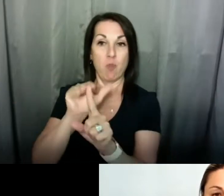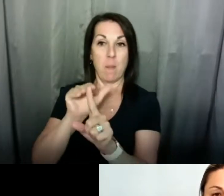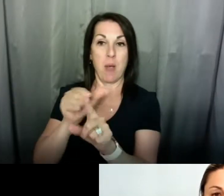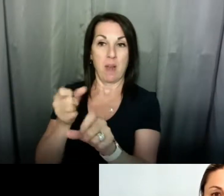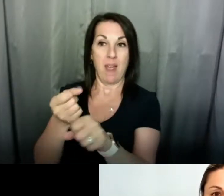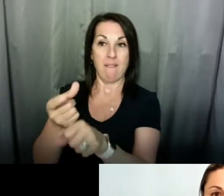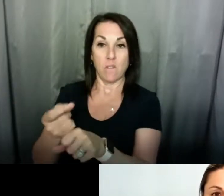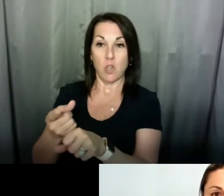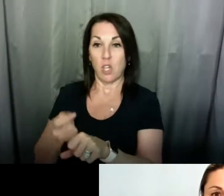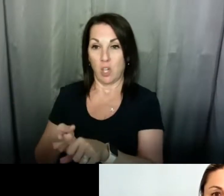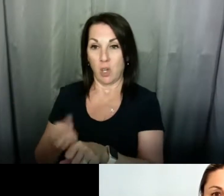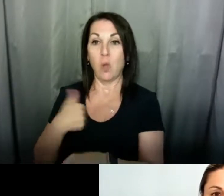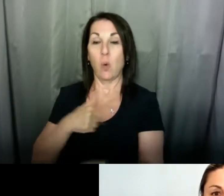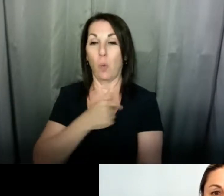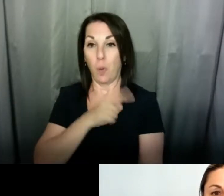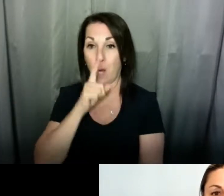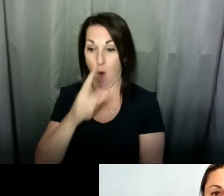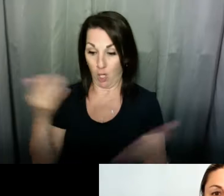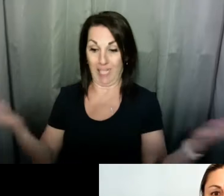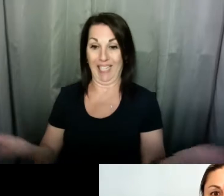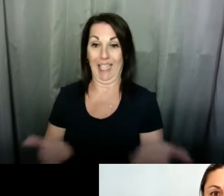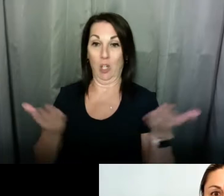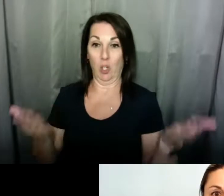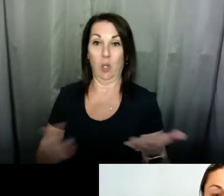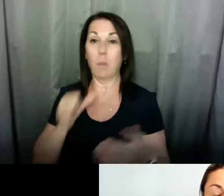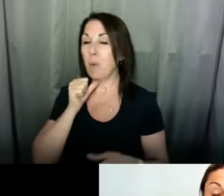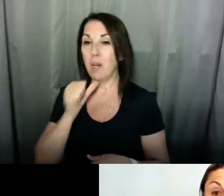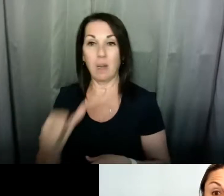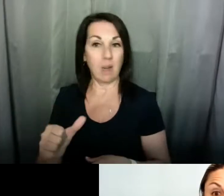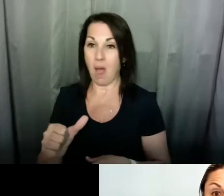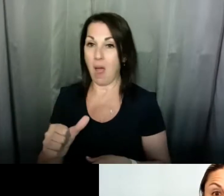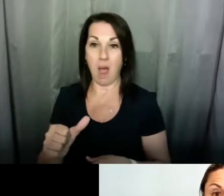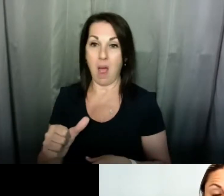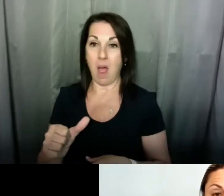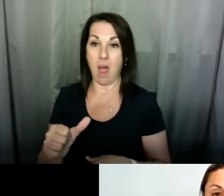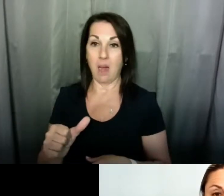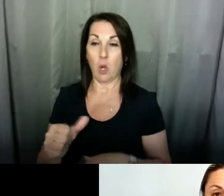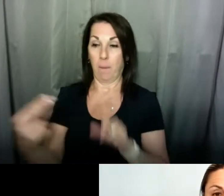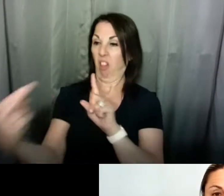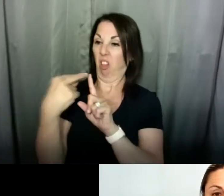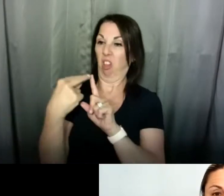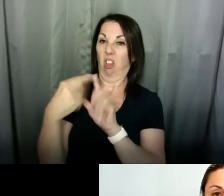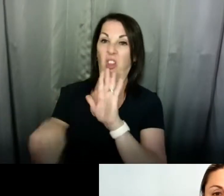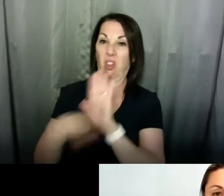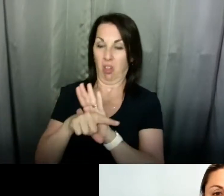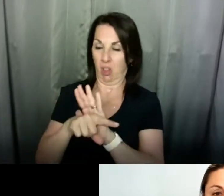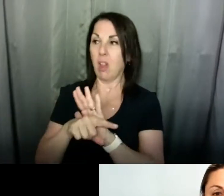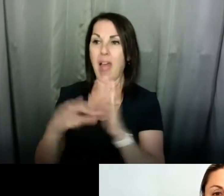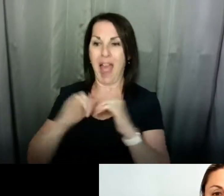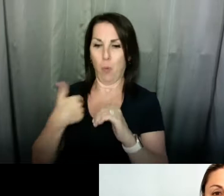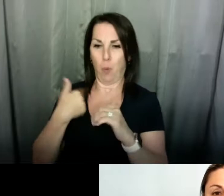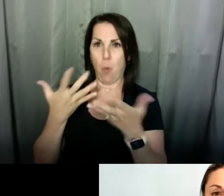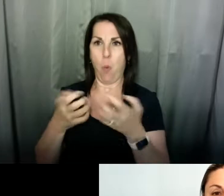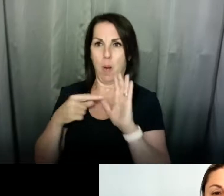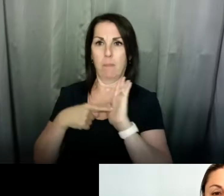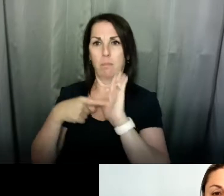year that we're around, and we're not going to be seen like that. We're going to be seen like we want to be seen.